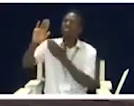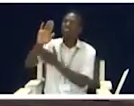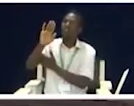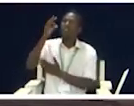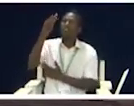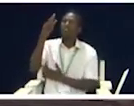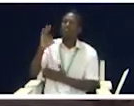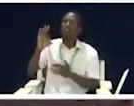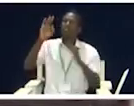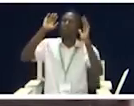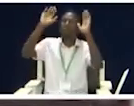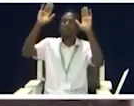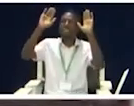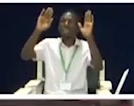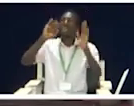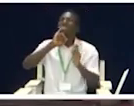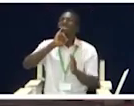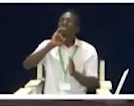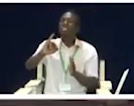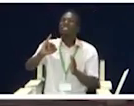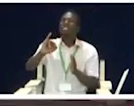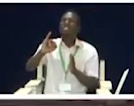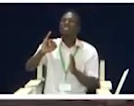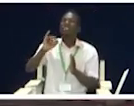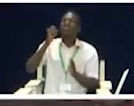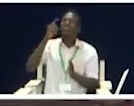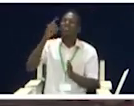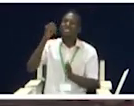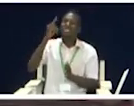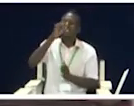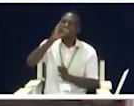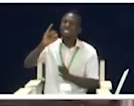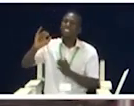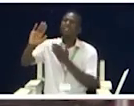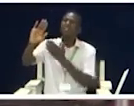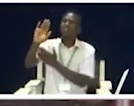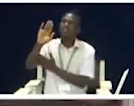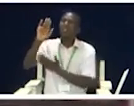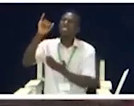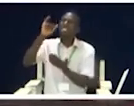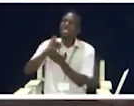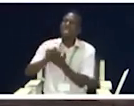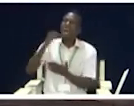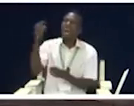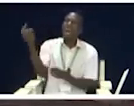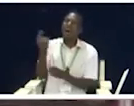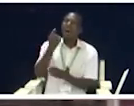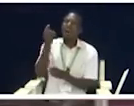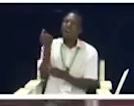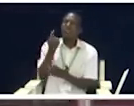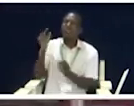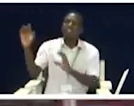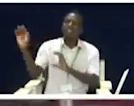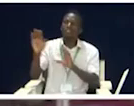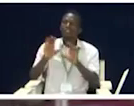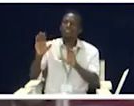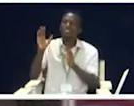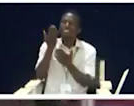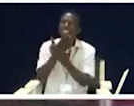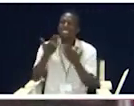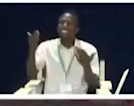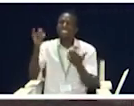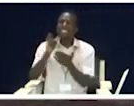is understanding the one who only does things that are beyond your reasoning, that are beyond your